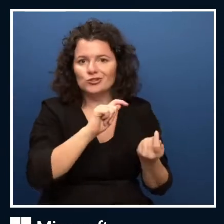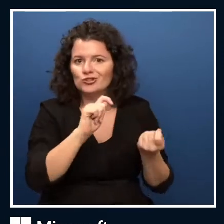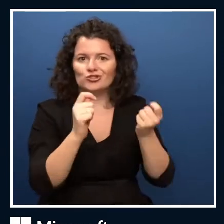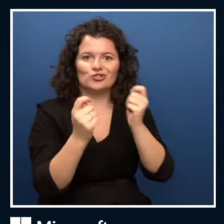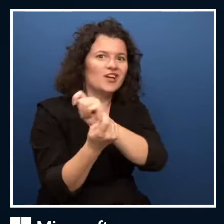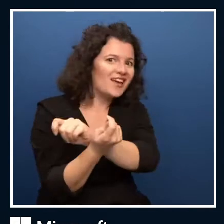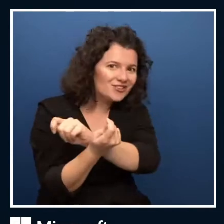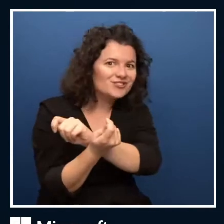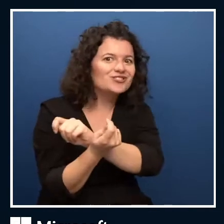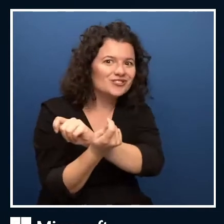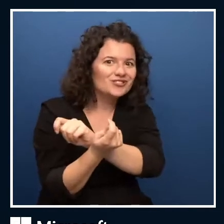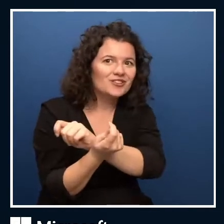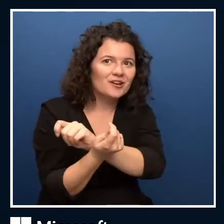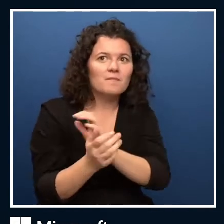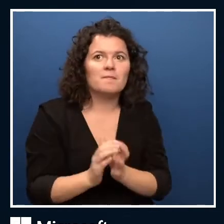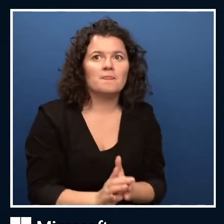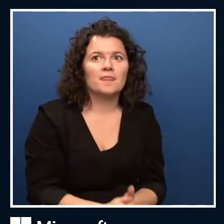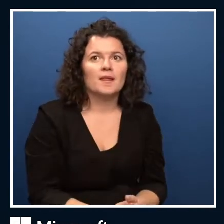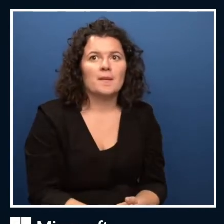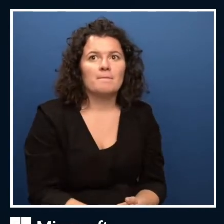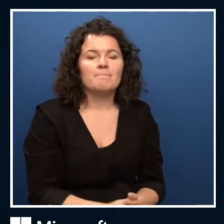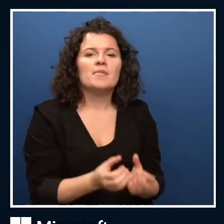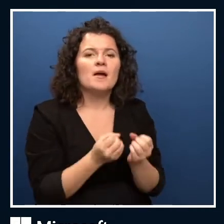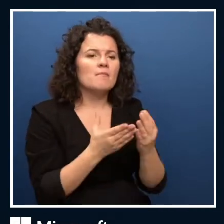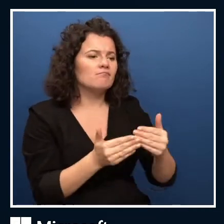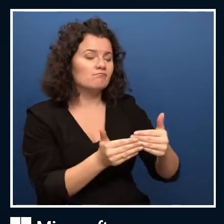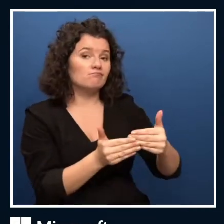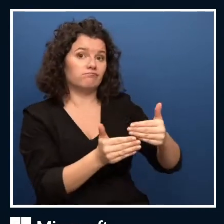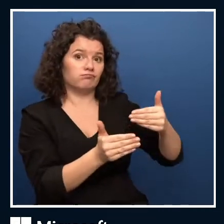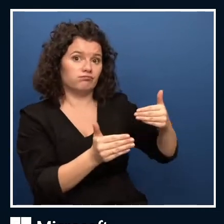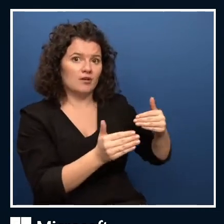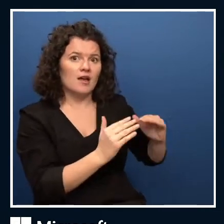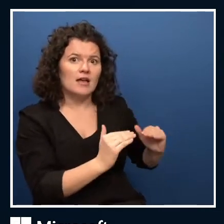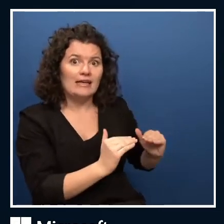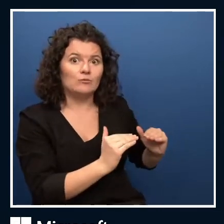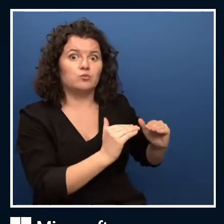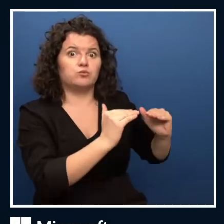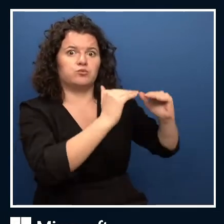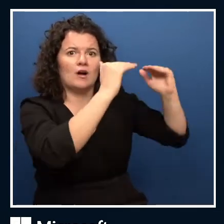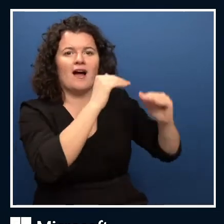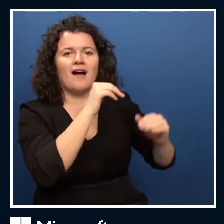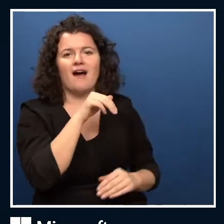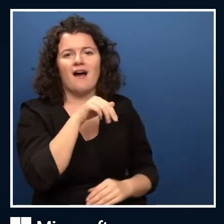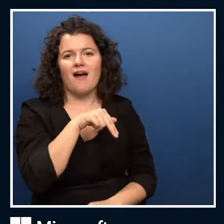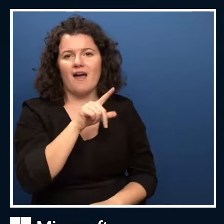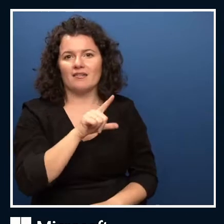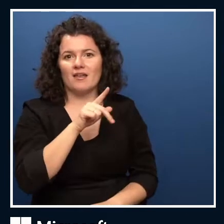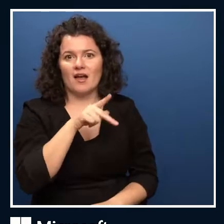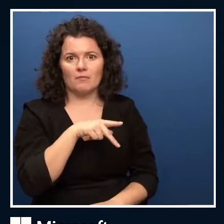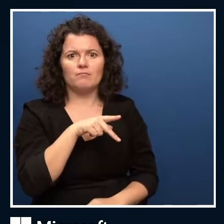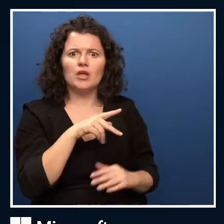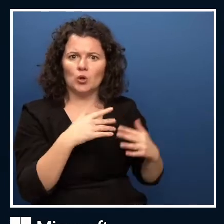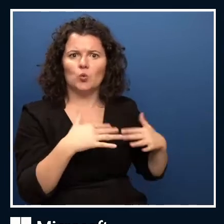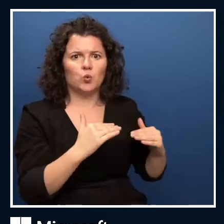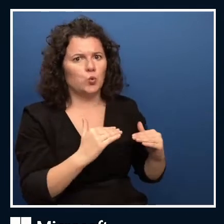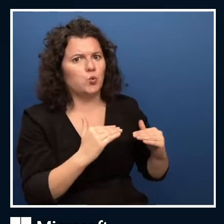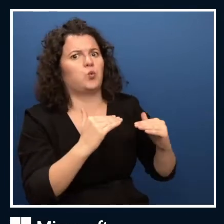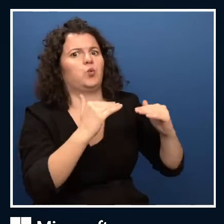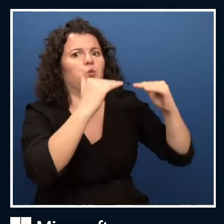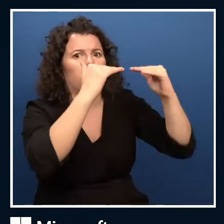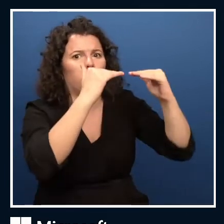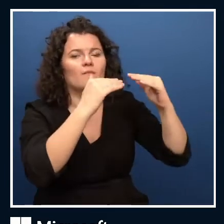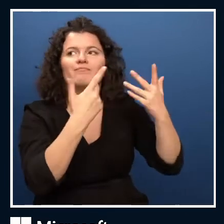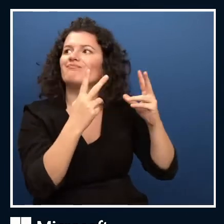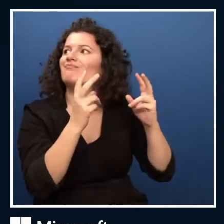this advancement in NLP, which are fueled by large language models,